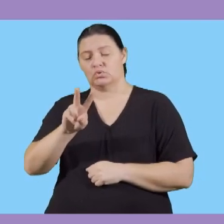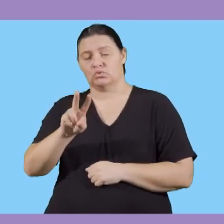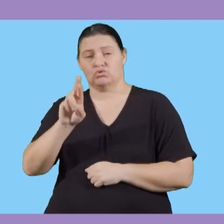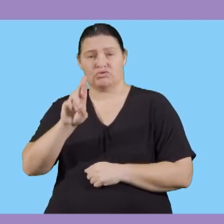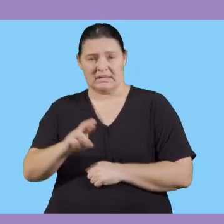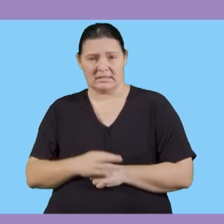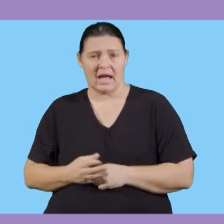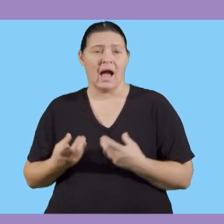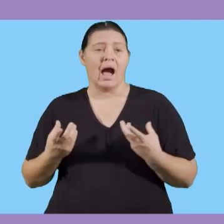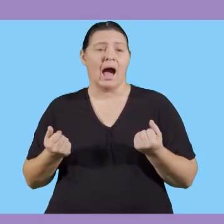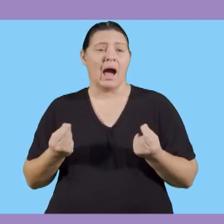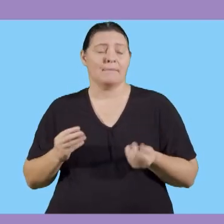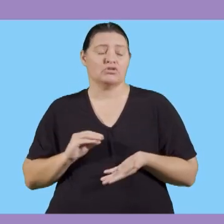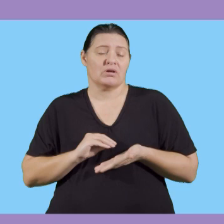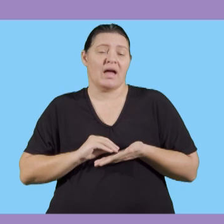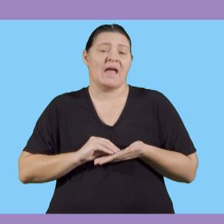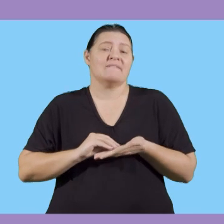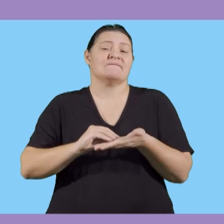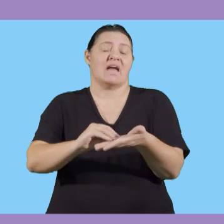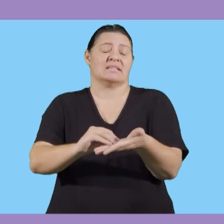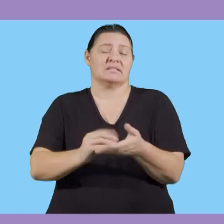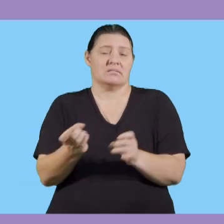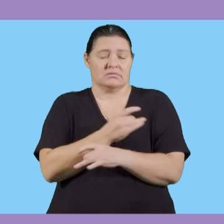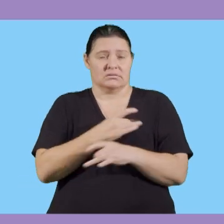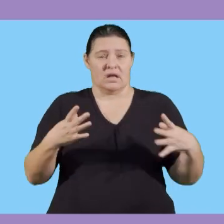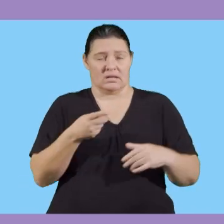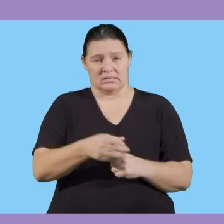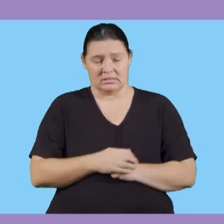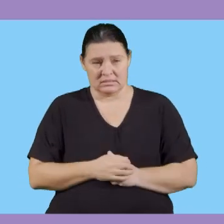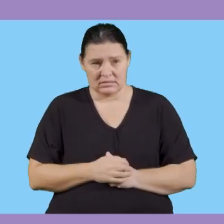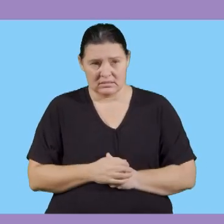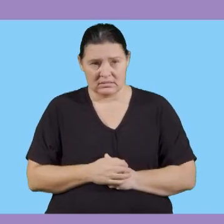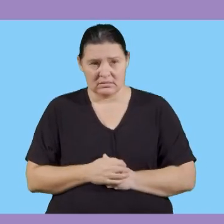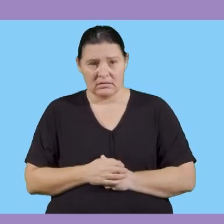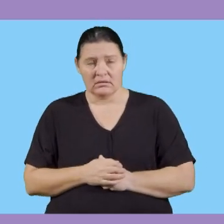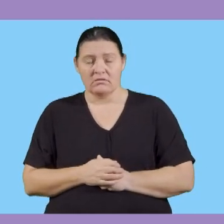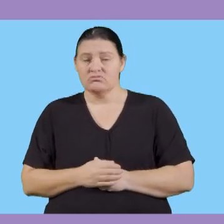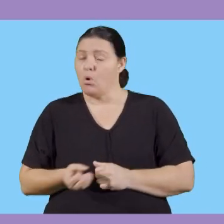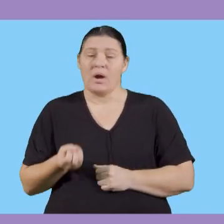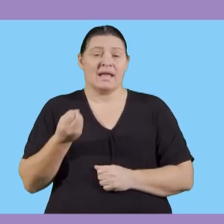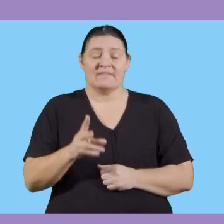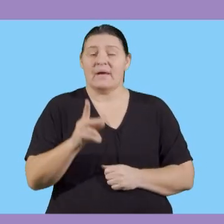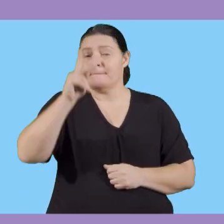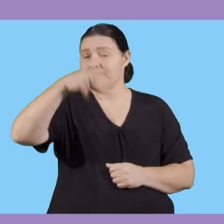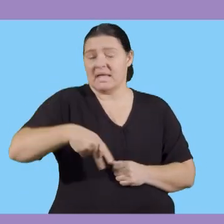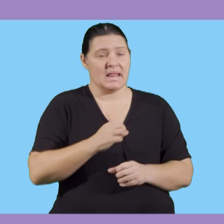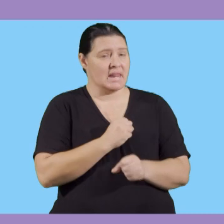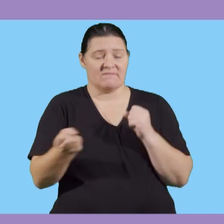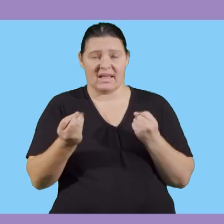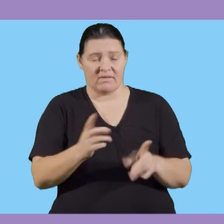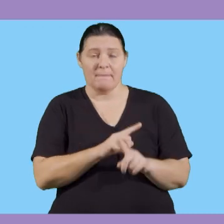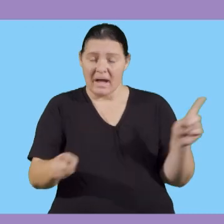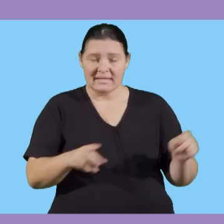7,512 rands. How much did she initially invest? So this time you are not given the principal